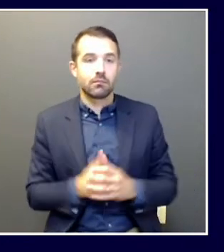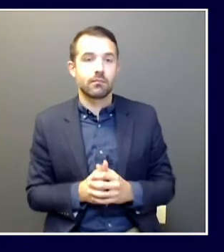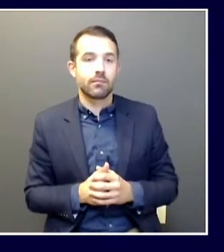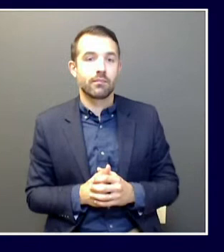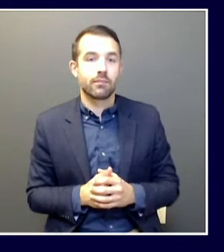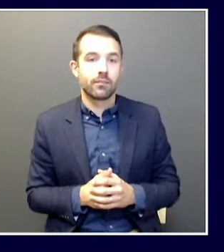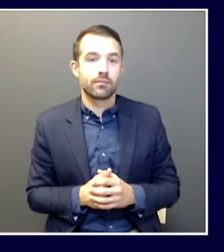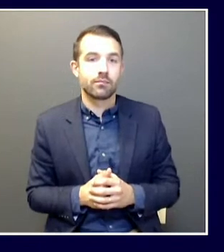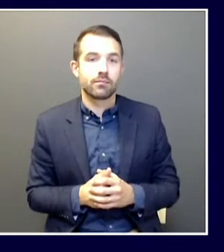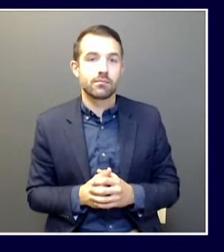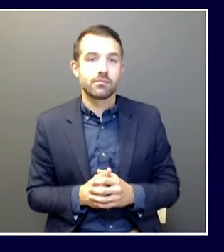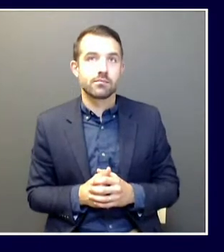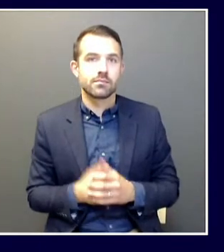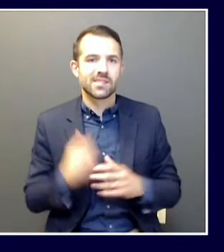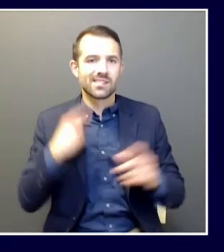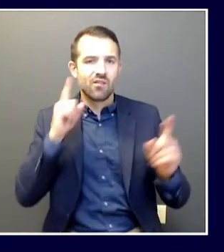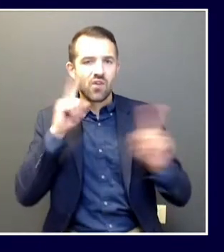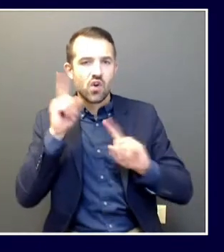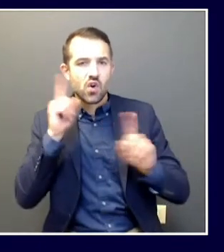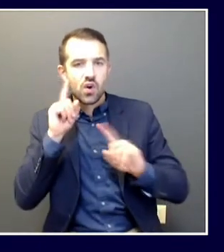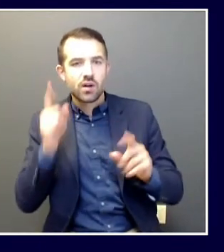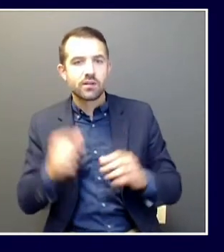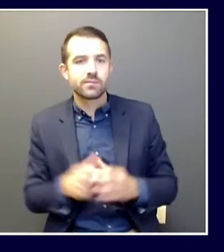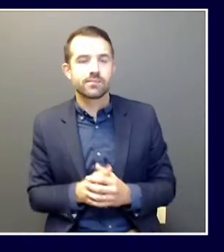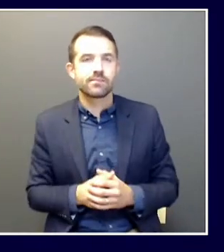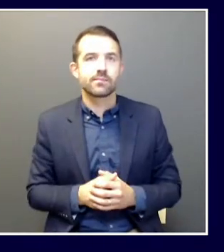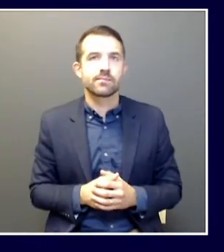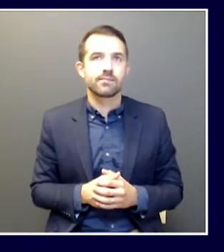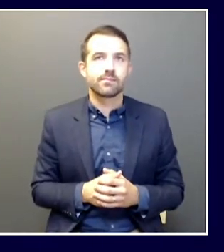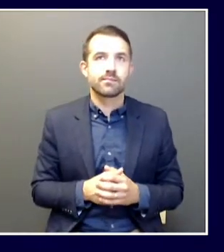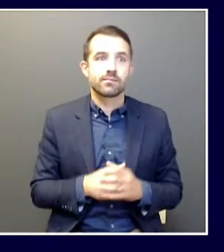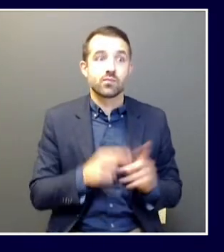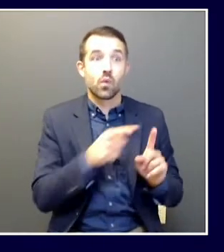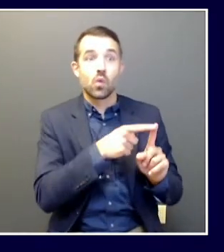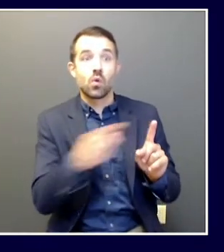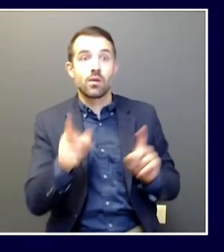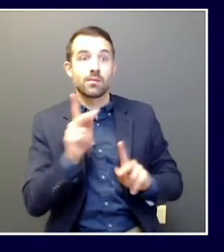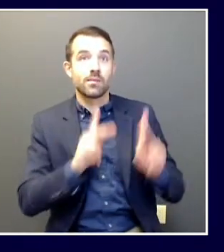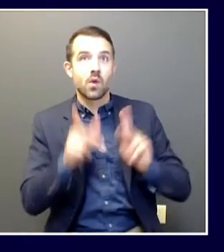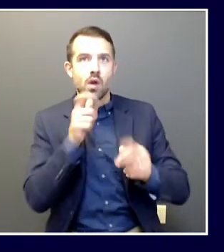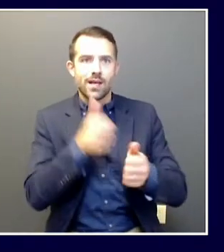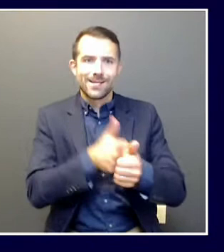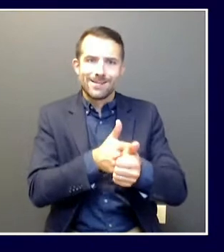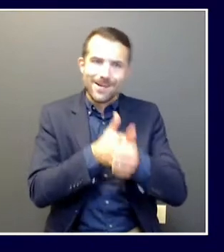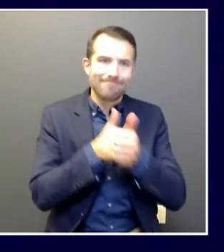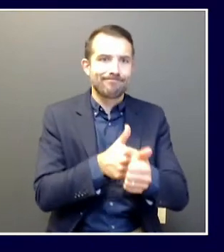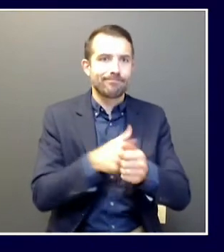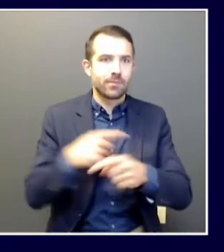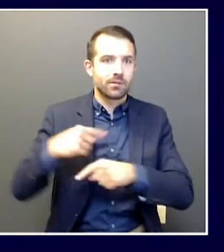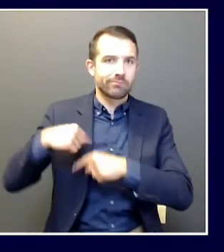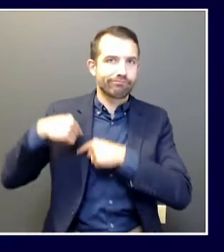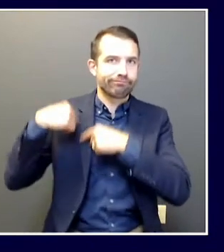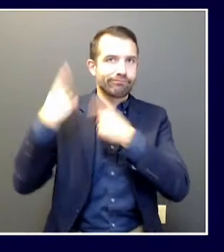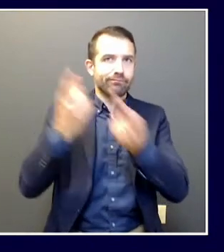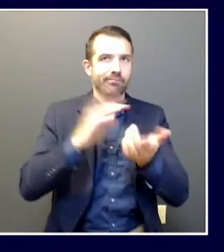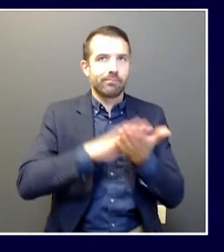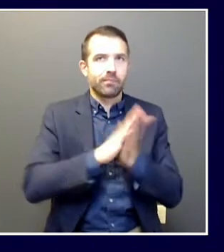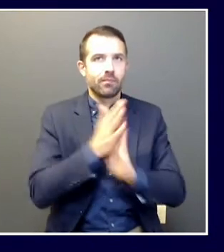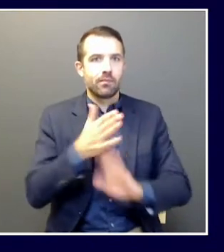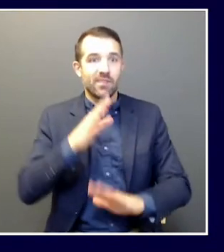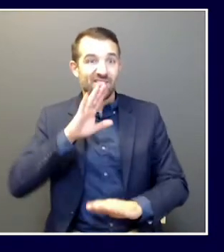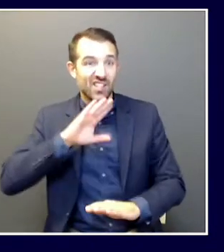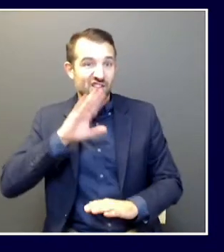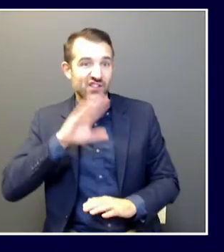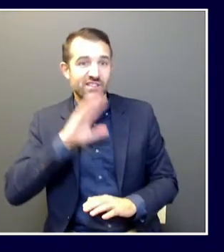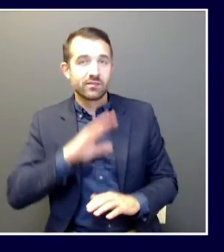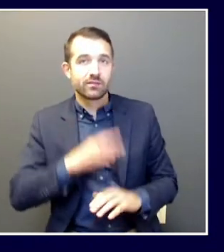these very same people who are getting weary mentally, who are growing frustrated and maybe even bitter or resentful towards people who they